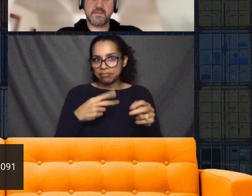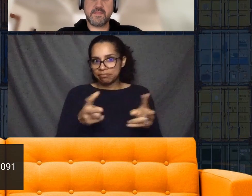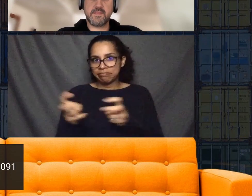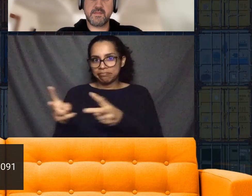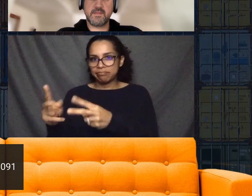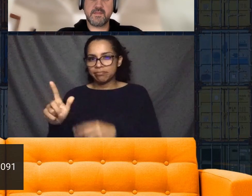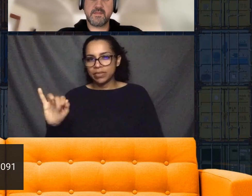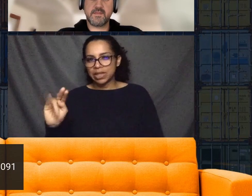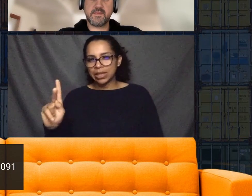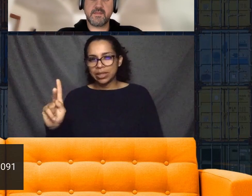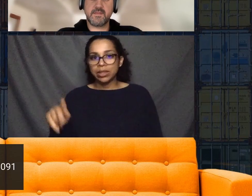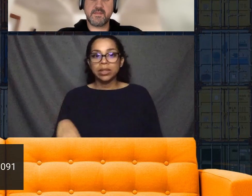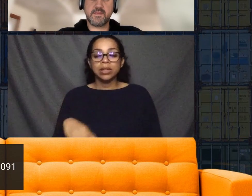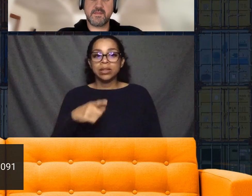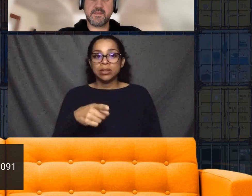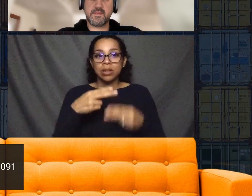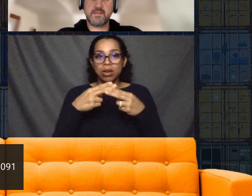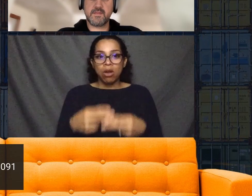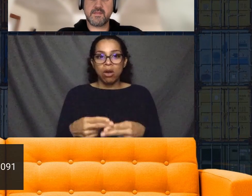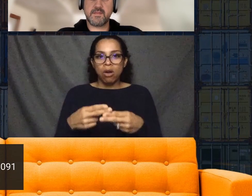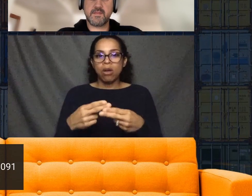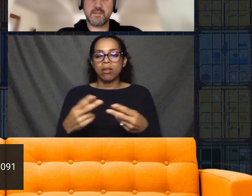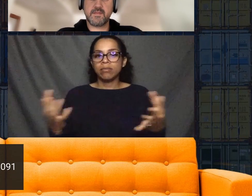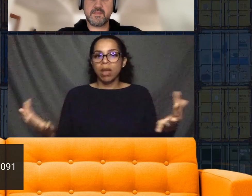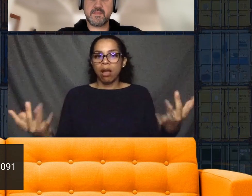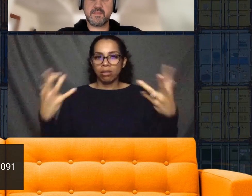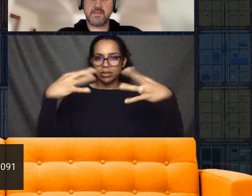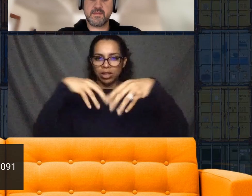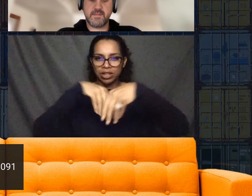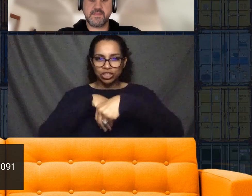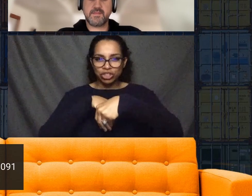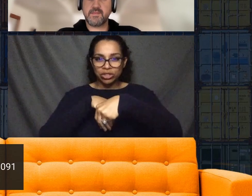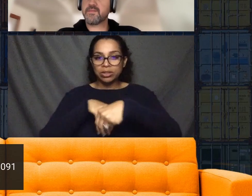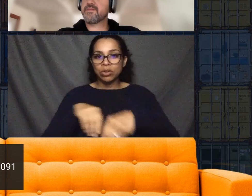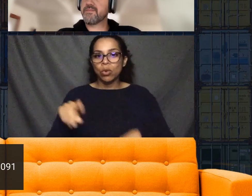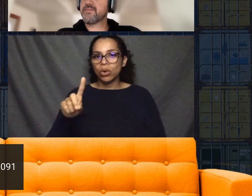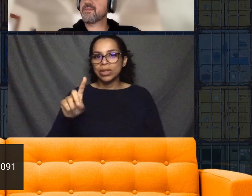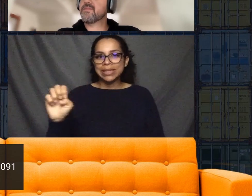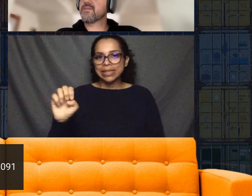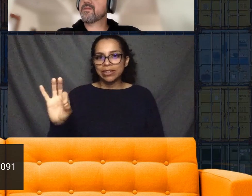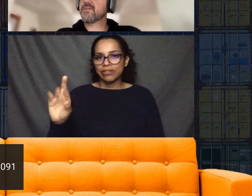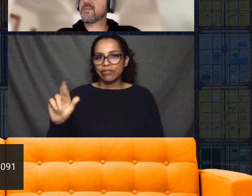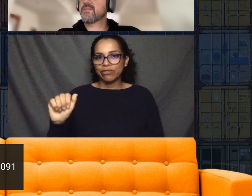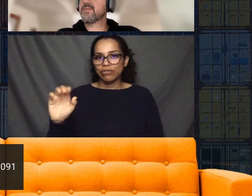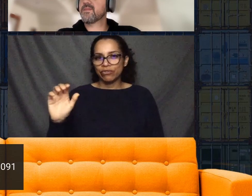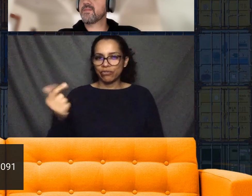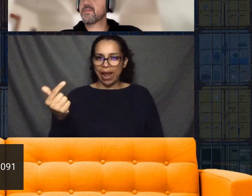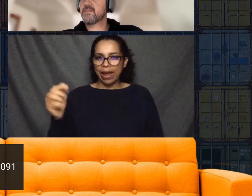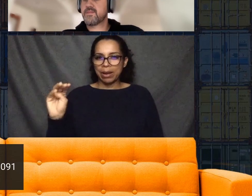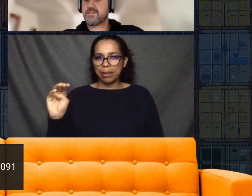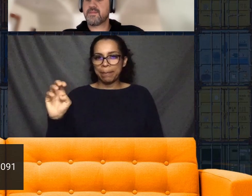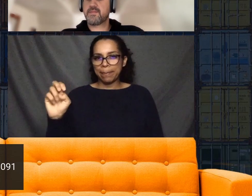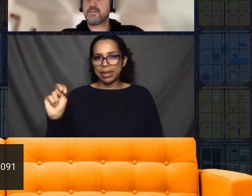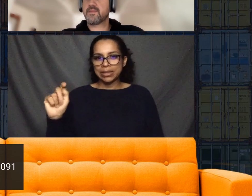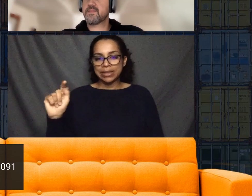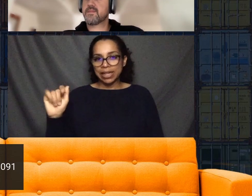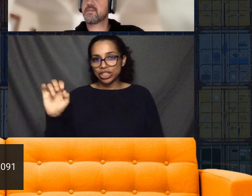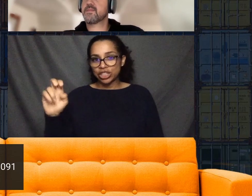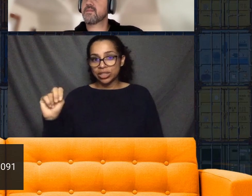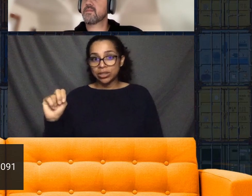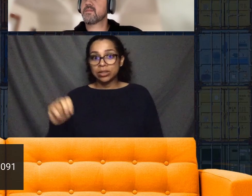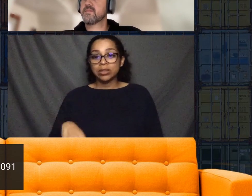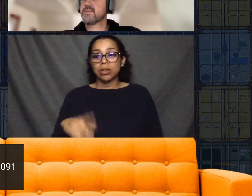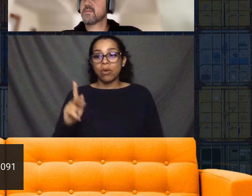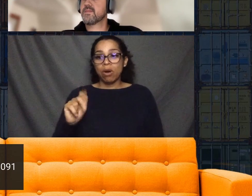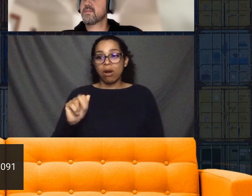here, is what we call consolidation or defragmentation inside the cluster. So Karpenter will constantly scan the cluster